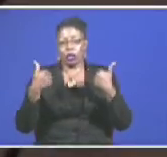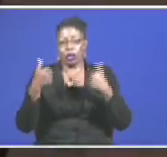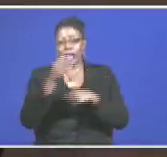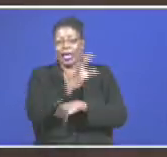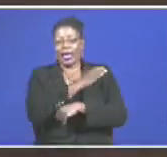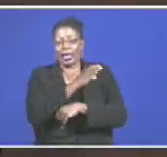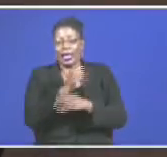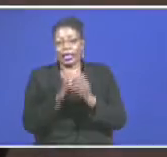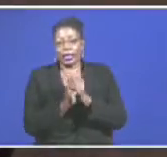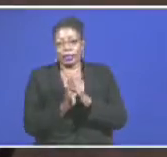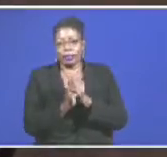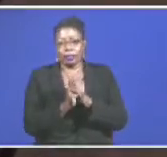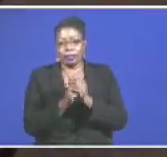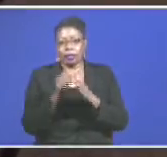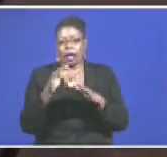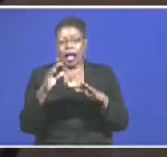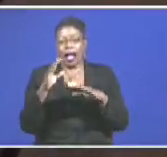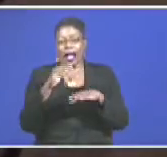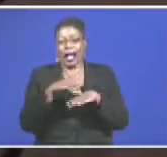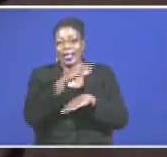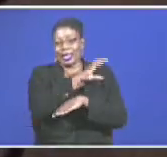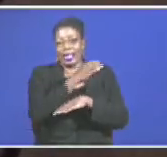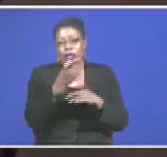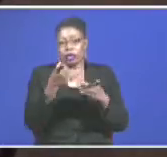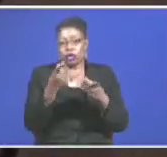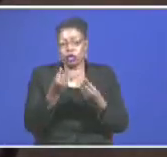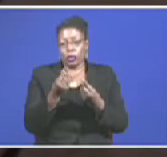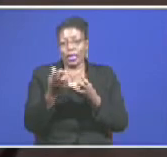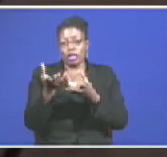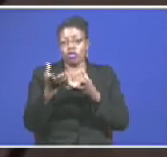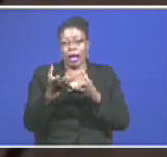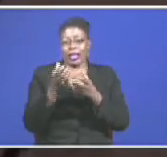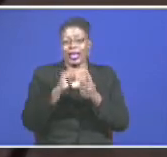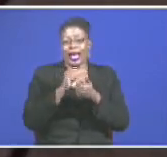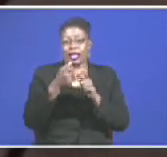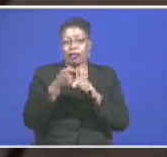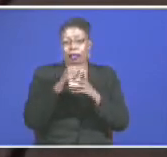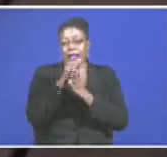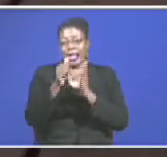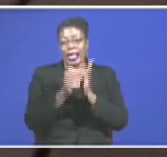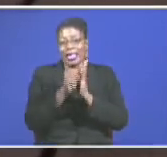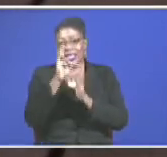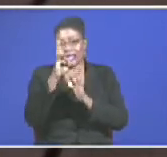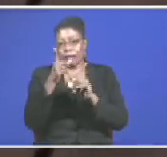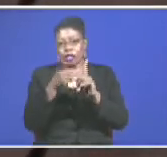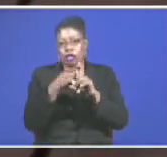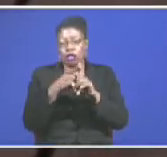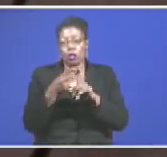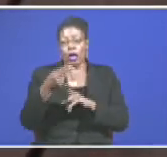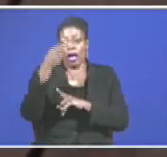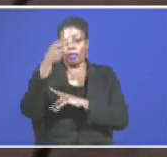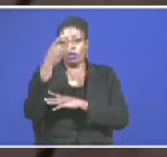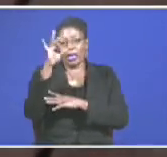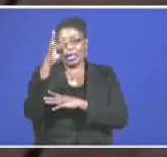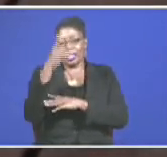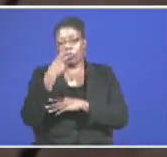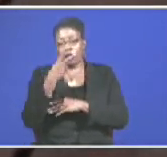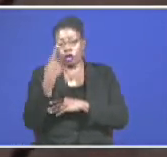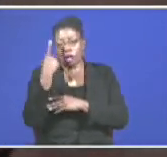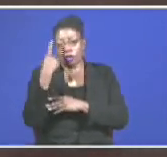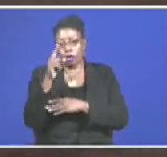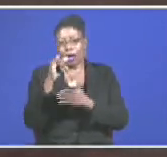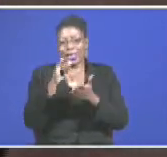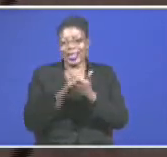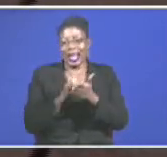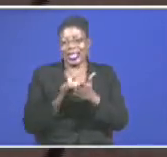clinic, we're looking at doing attracting athletes from age 7 all the way up to 18. So we're looking for